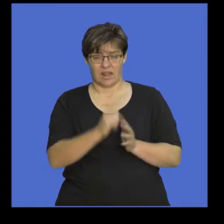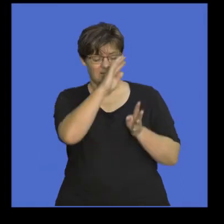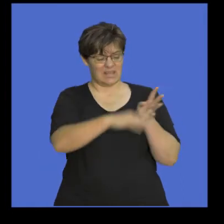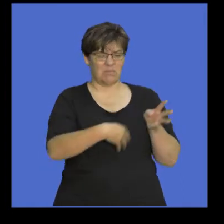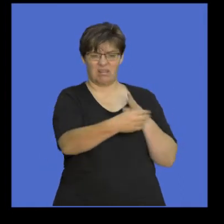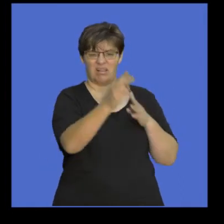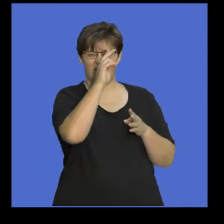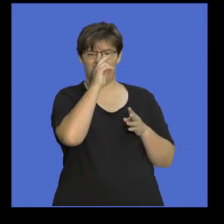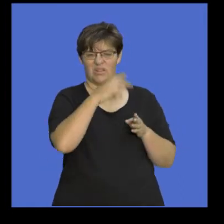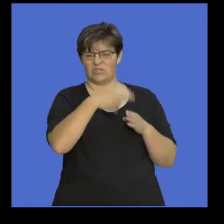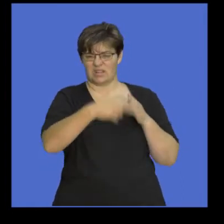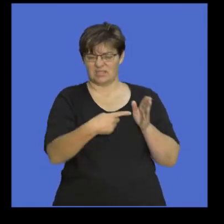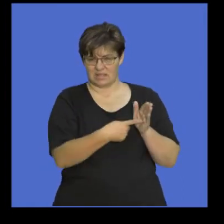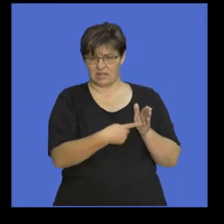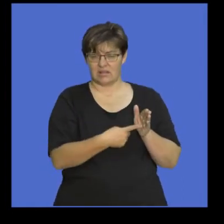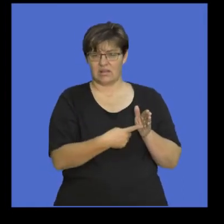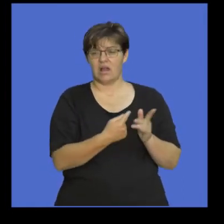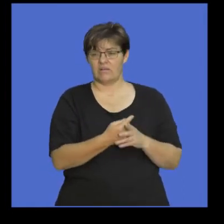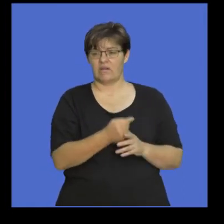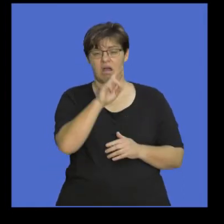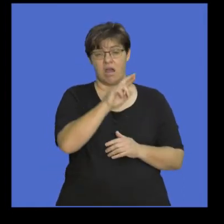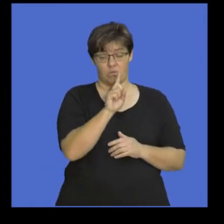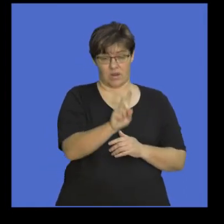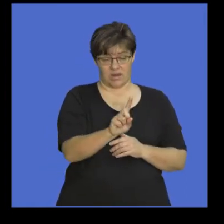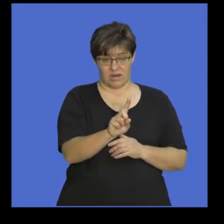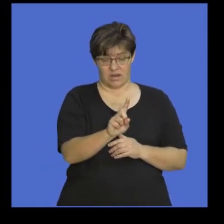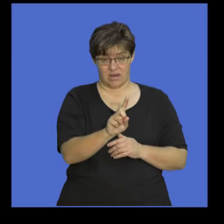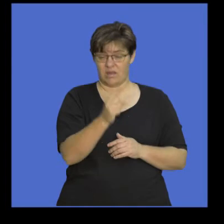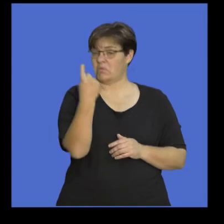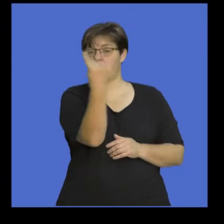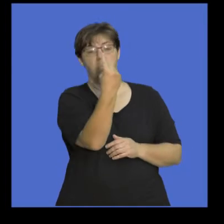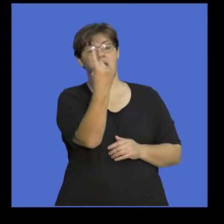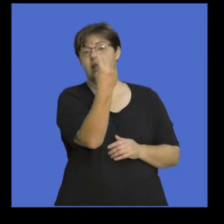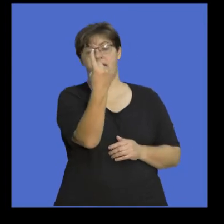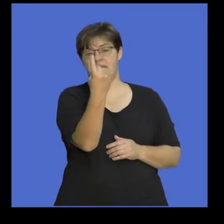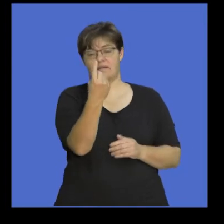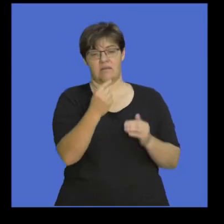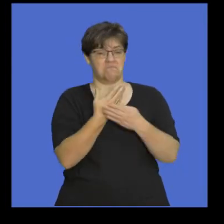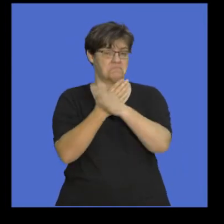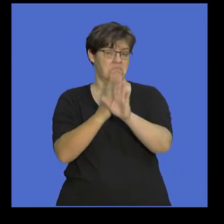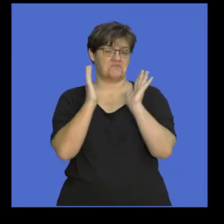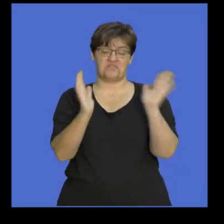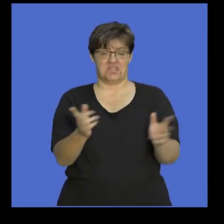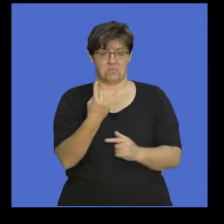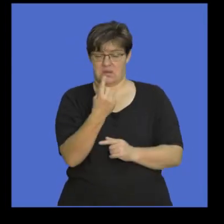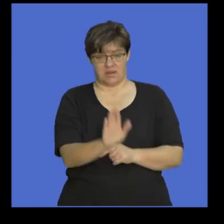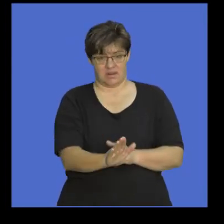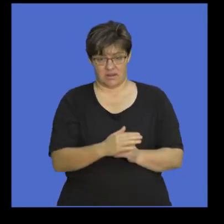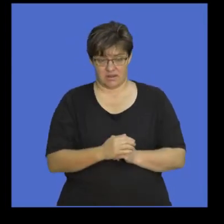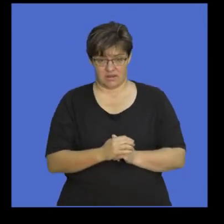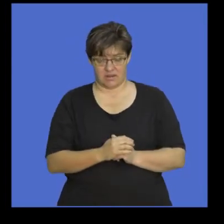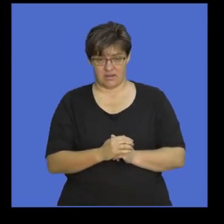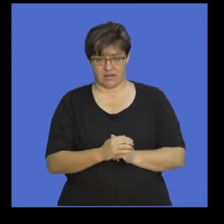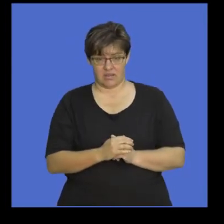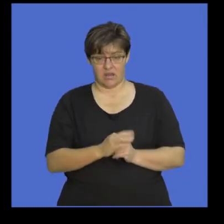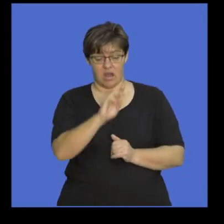the table of results, so the total resistance is a result of R1 being the only resistor in the circuit, okay? So in